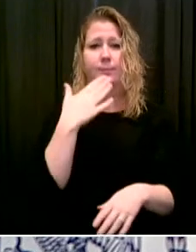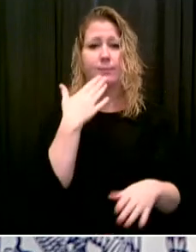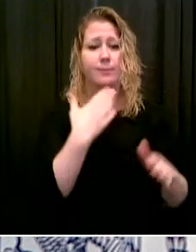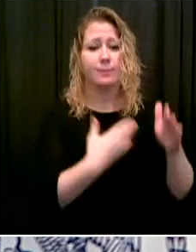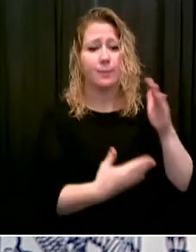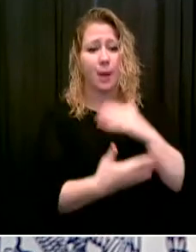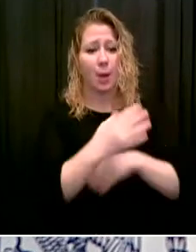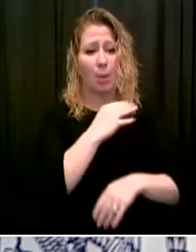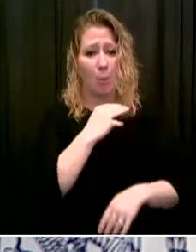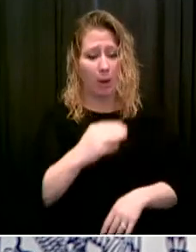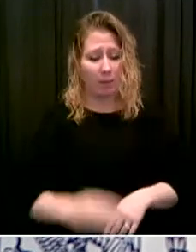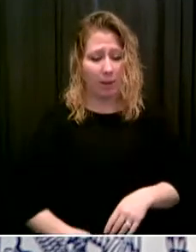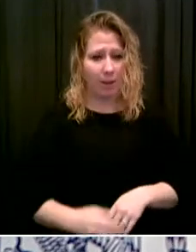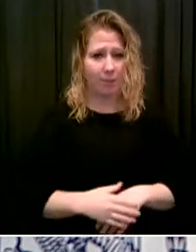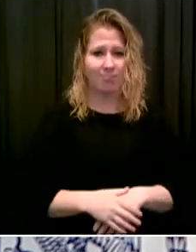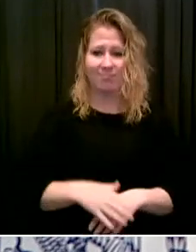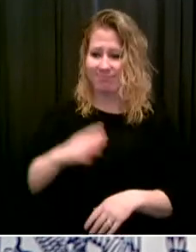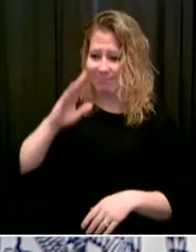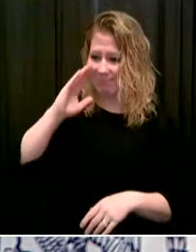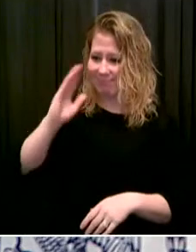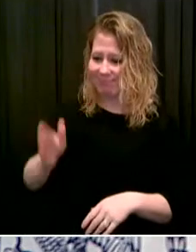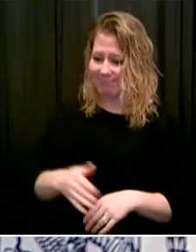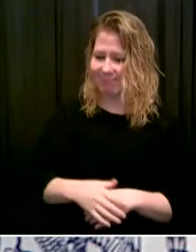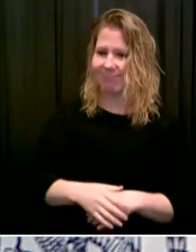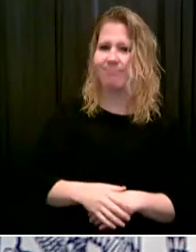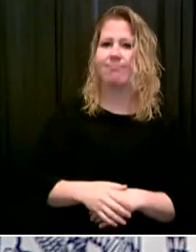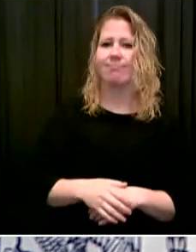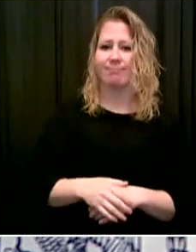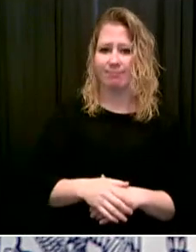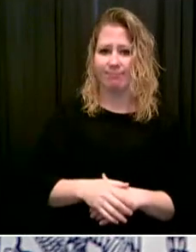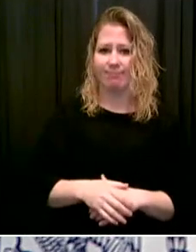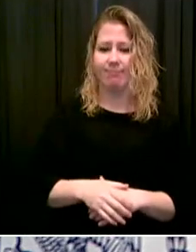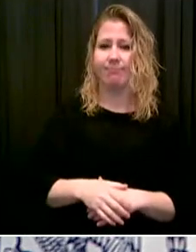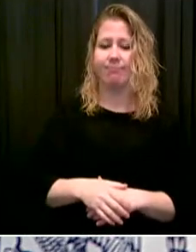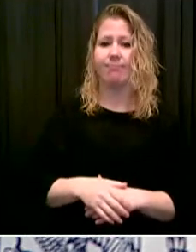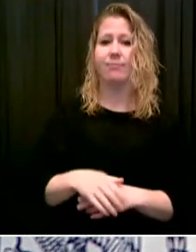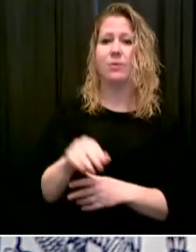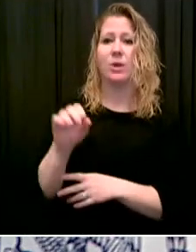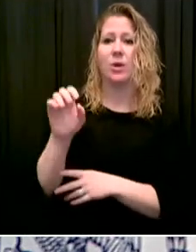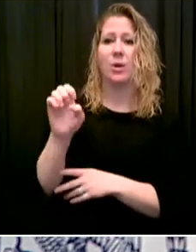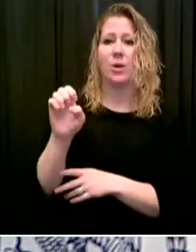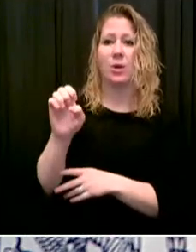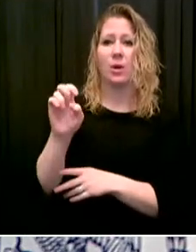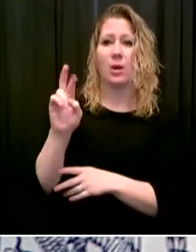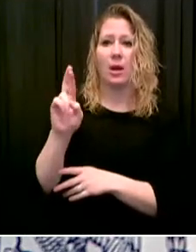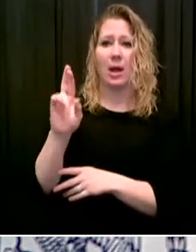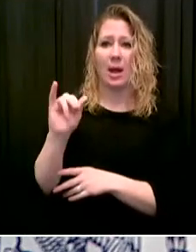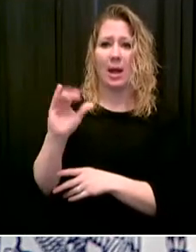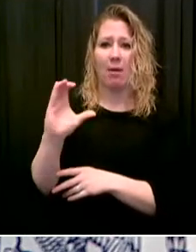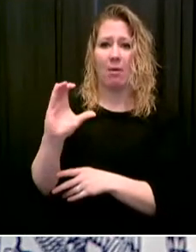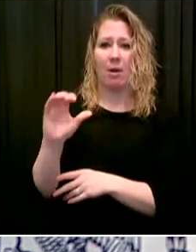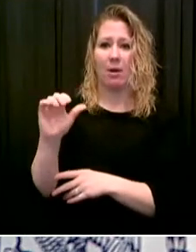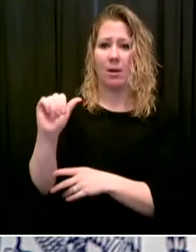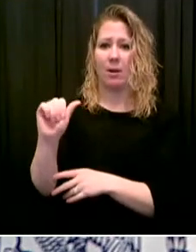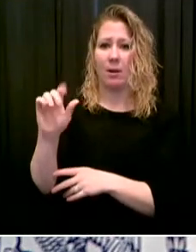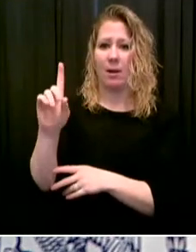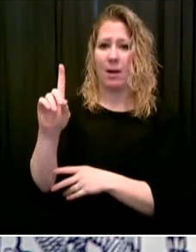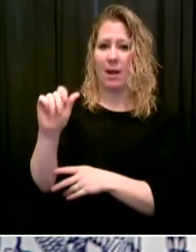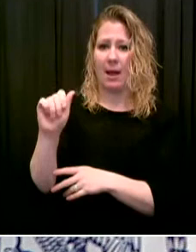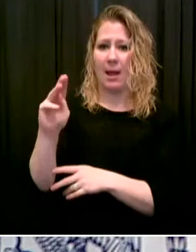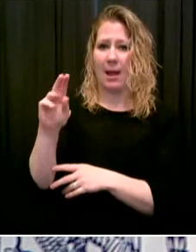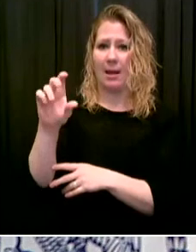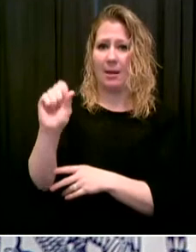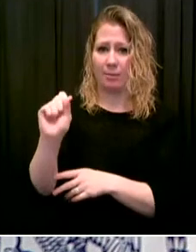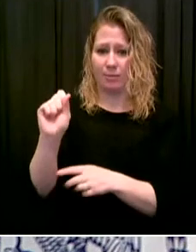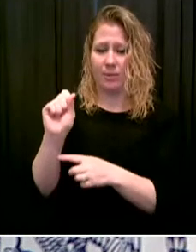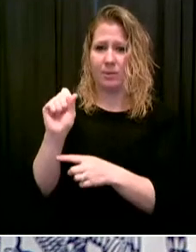Hey, Eric Adams, we know that he opposed the defund movement and also, supported a modified version of stop and